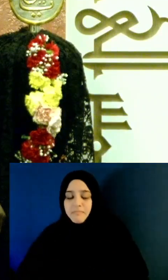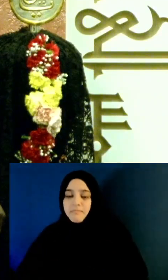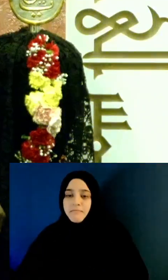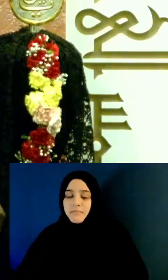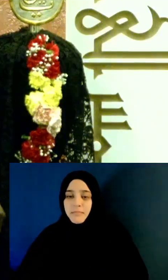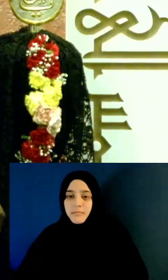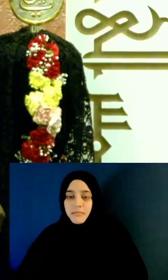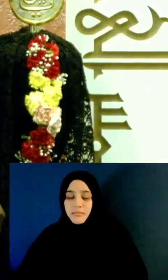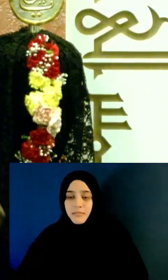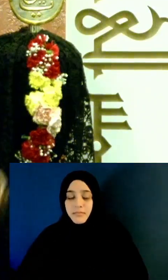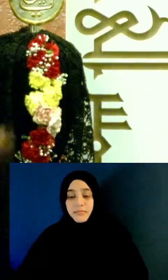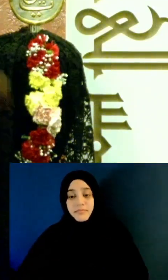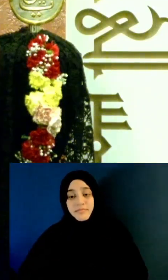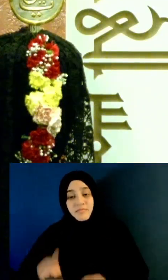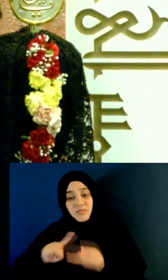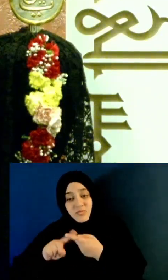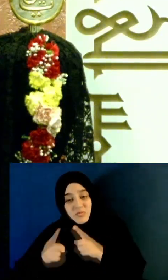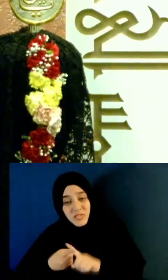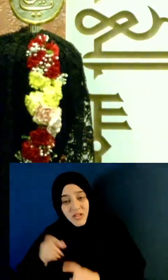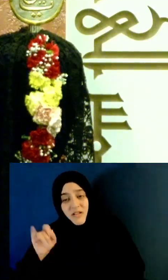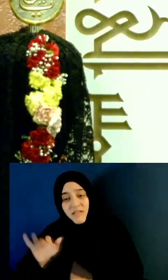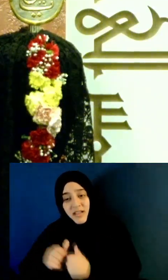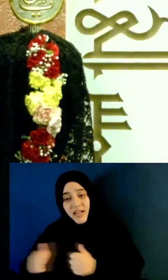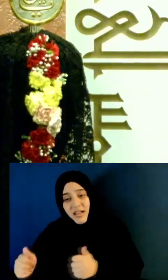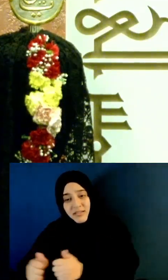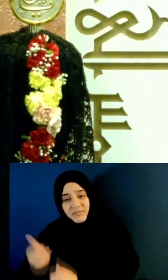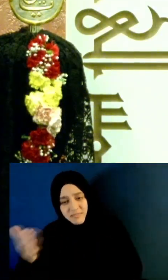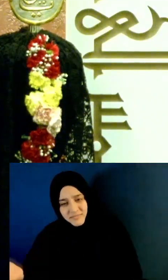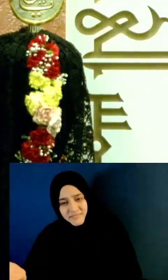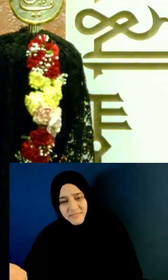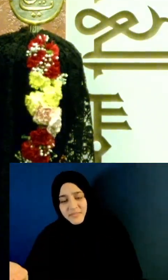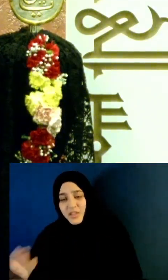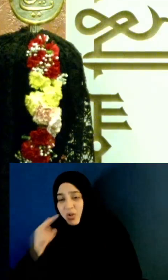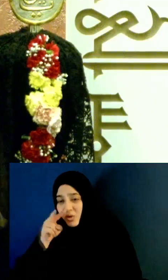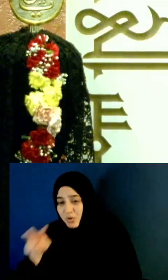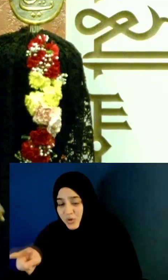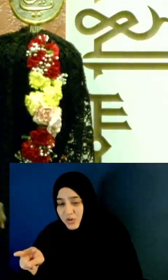Companions of Ahlul Bayt. Look at the mother of Wahabul Kalbi.